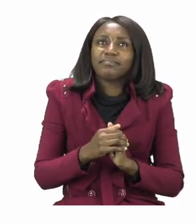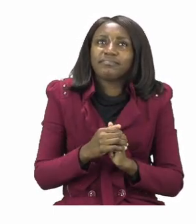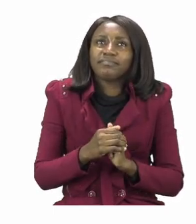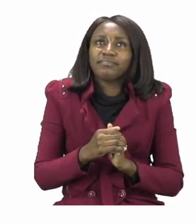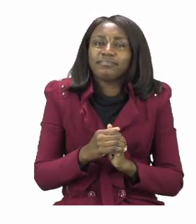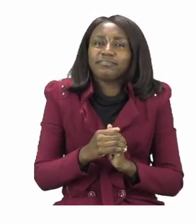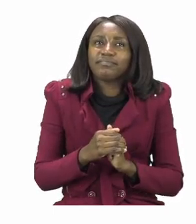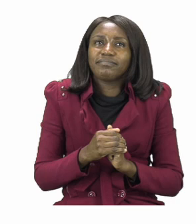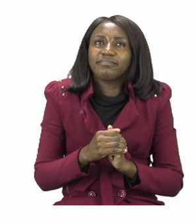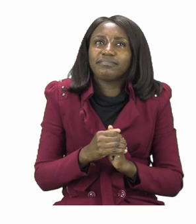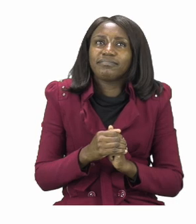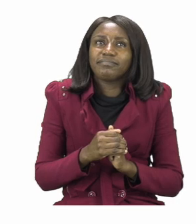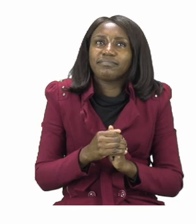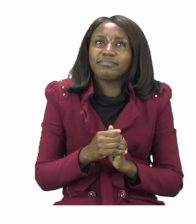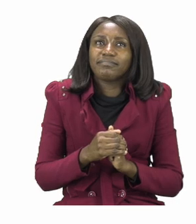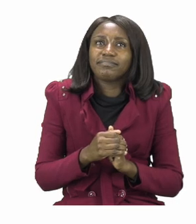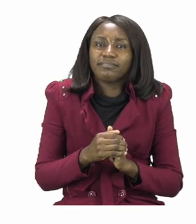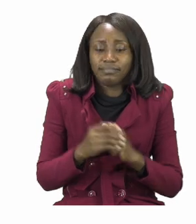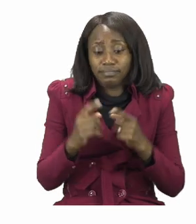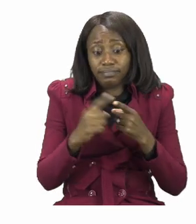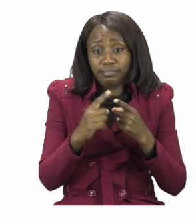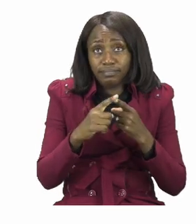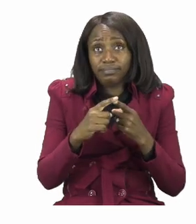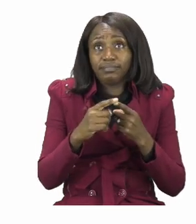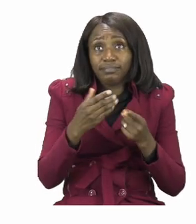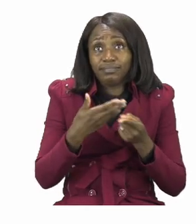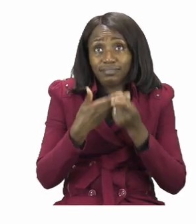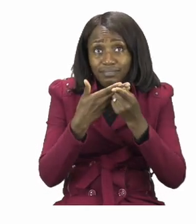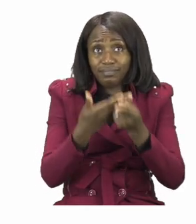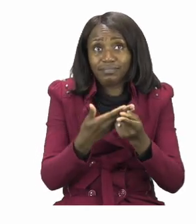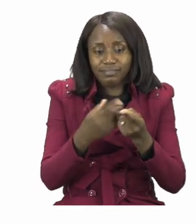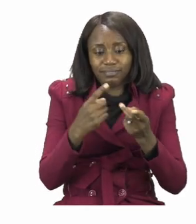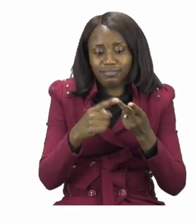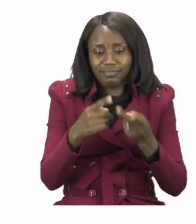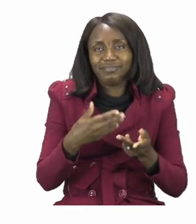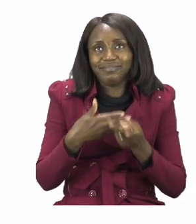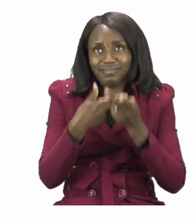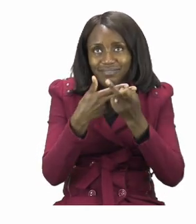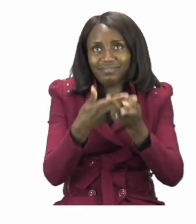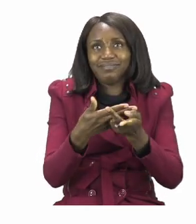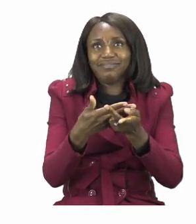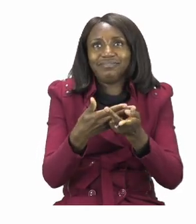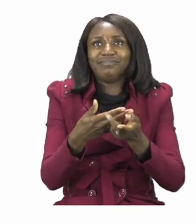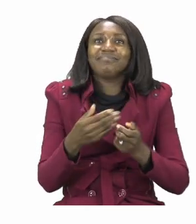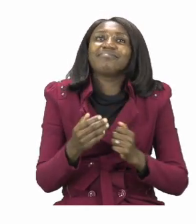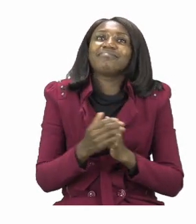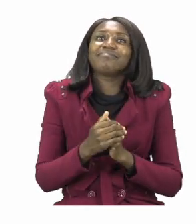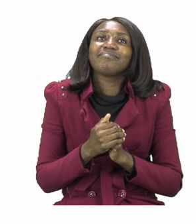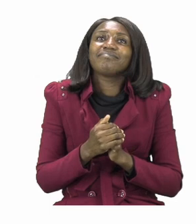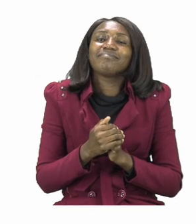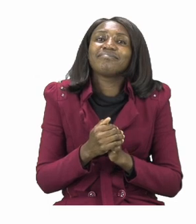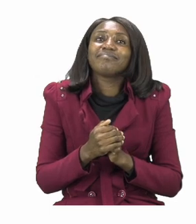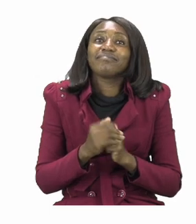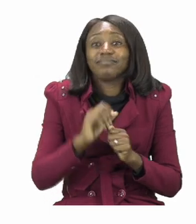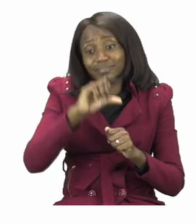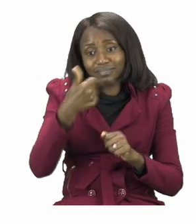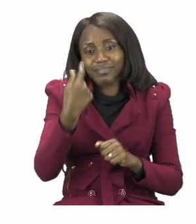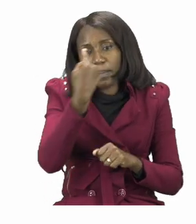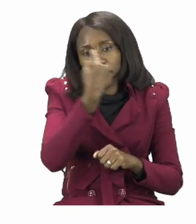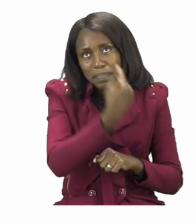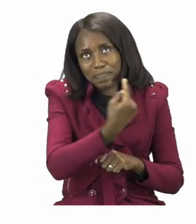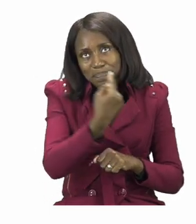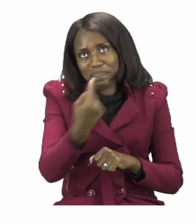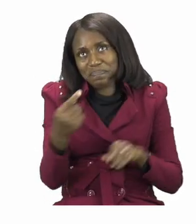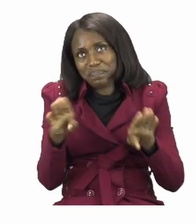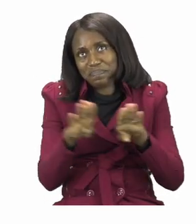to do is do the first one that we can see and the second one that we can see. That way you will know what to do